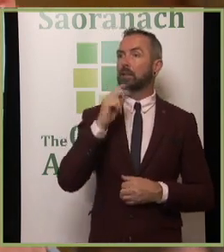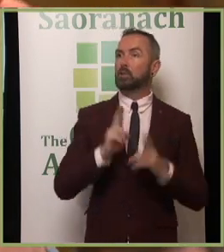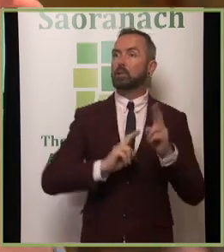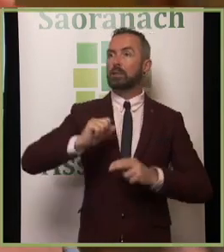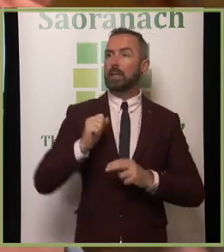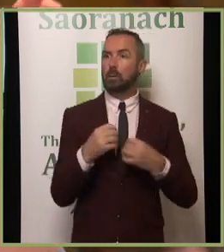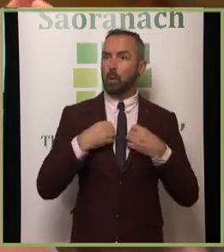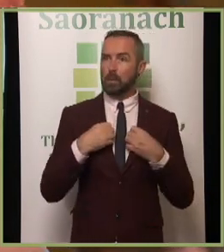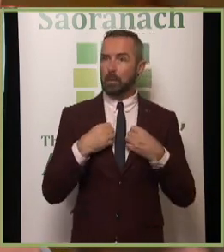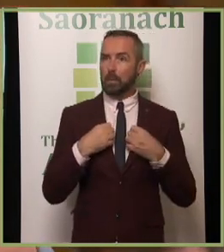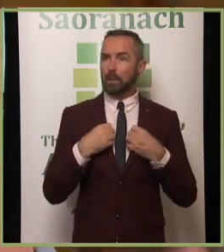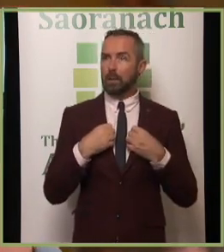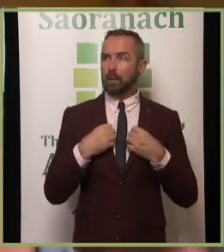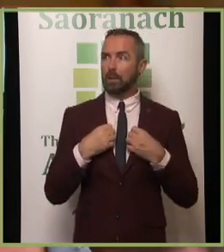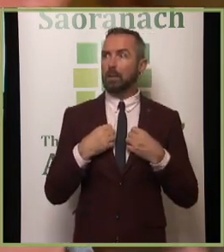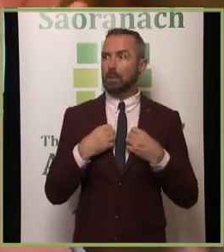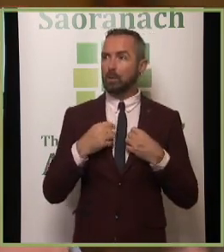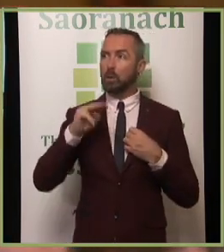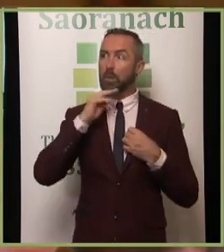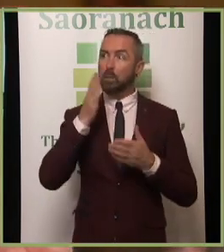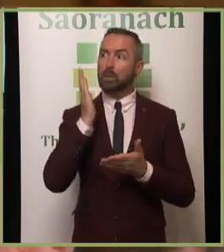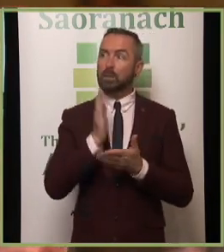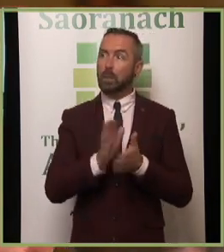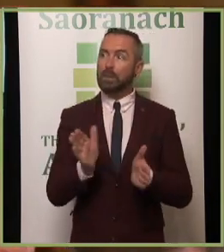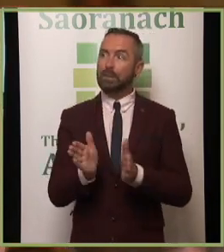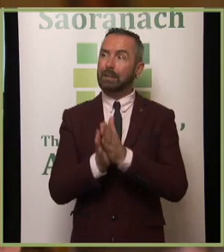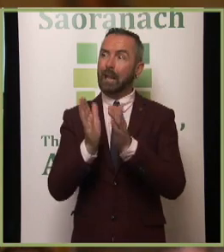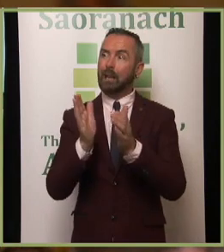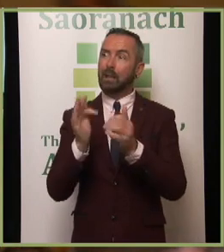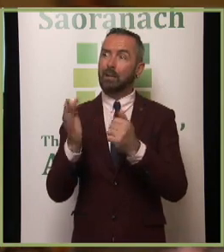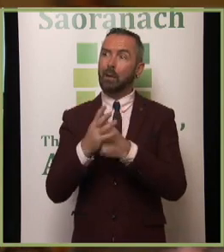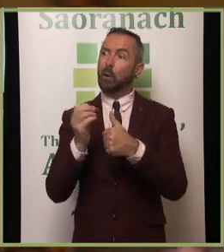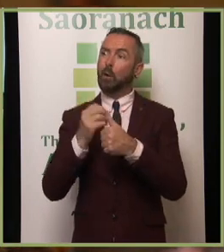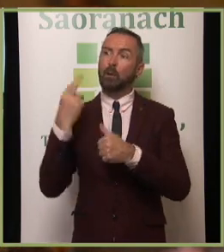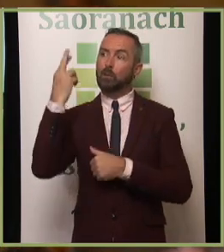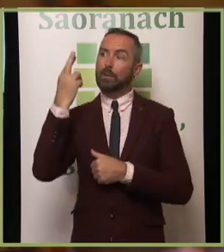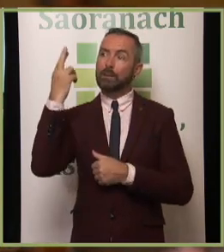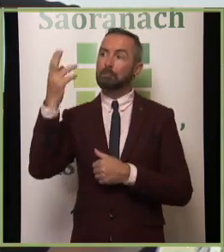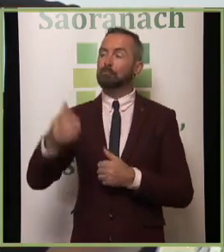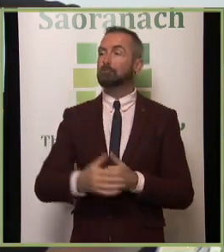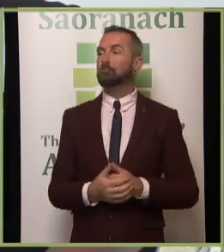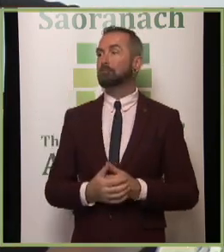ownership of all state-owned woodland, are we stopping them doing that? We might run into an issue there.